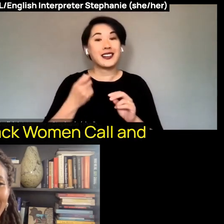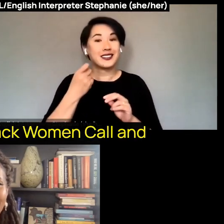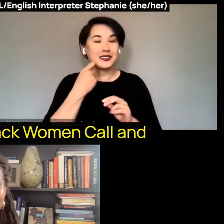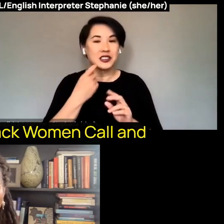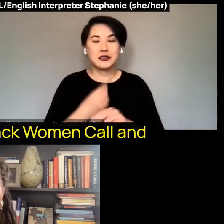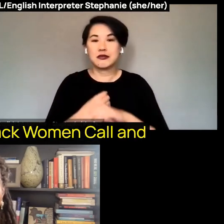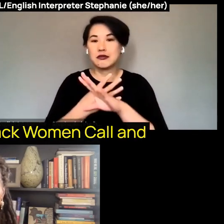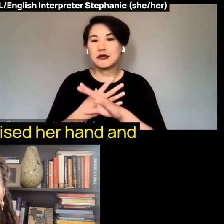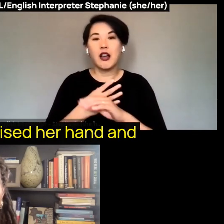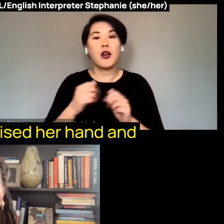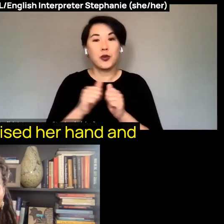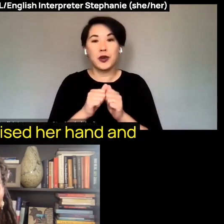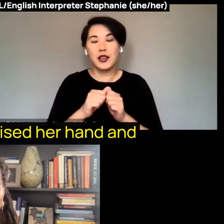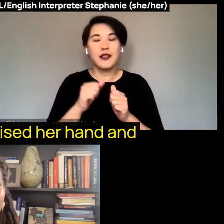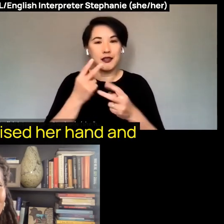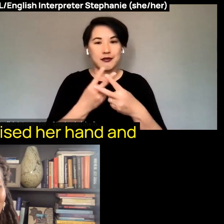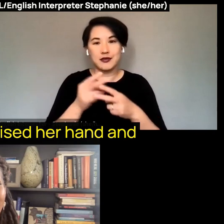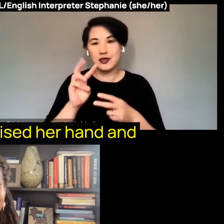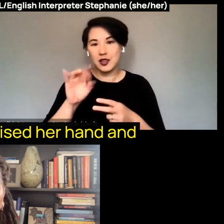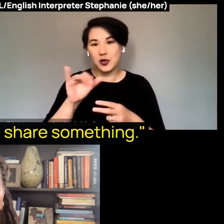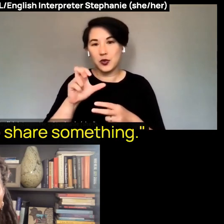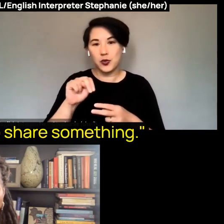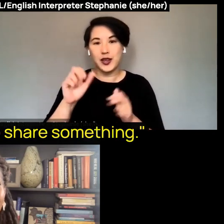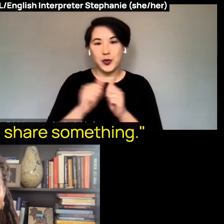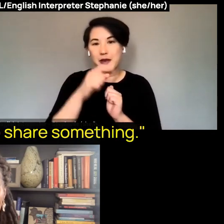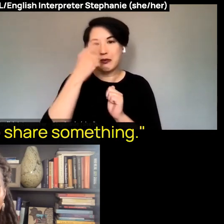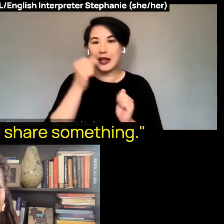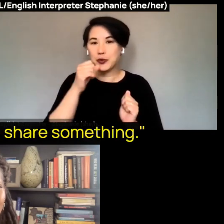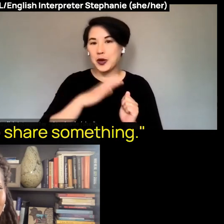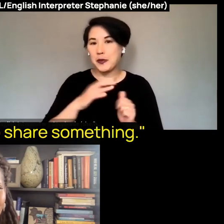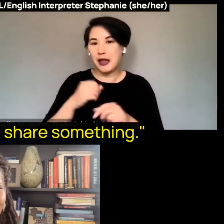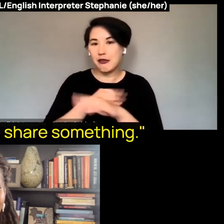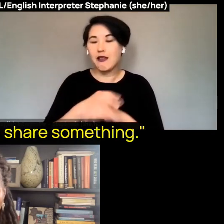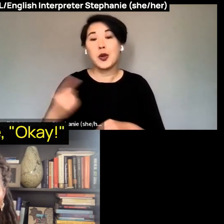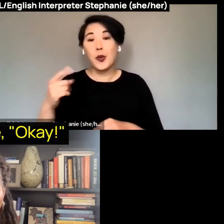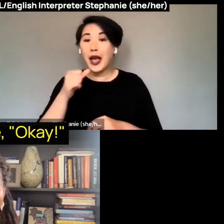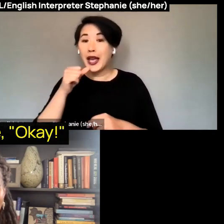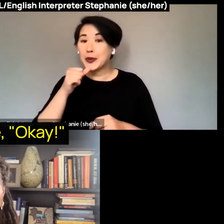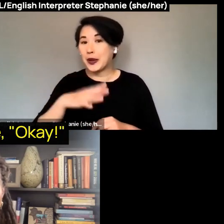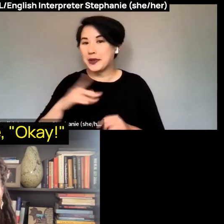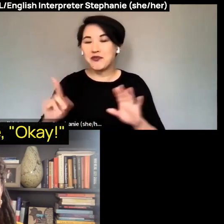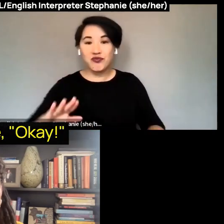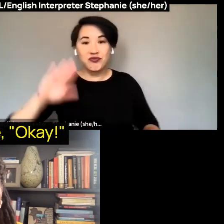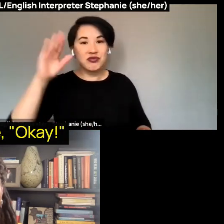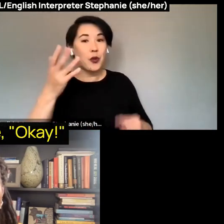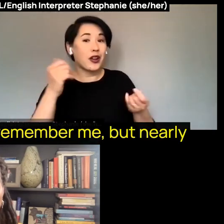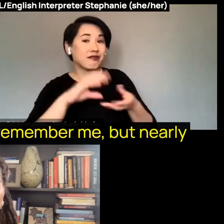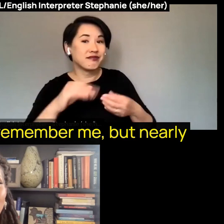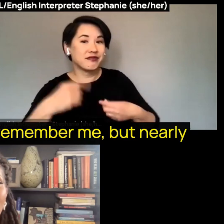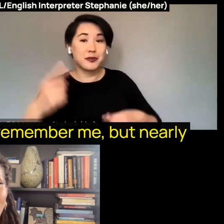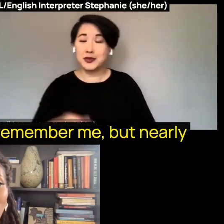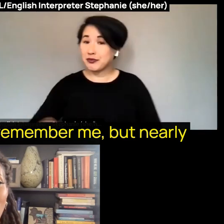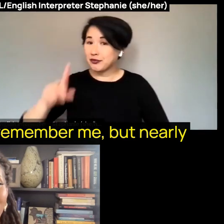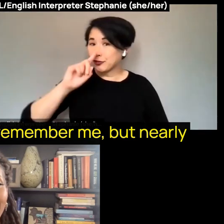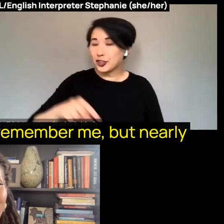call, and a woman on the call raised her hand and she said, "Hey, I want to share something." And I was like, "Okay." And she